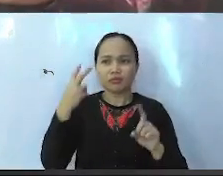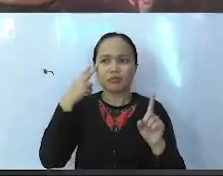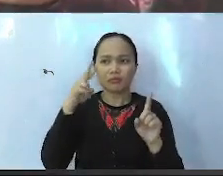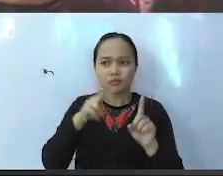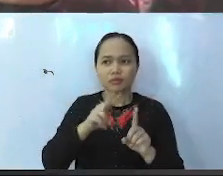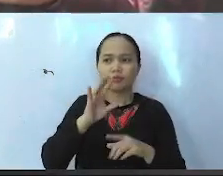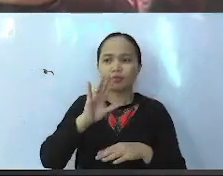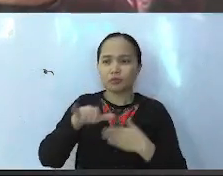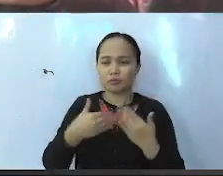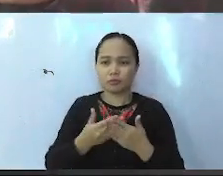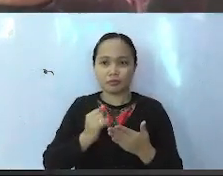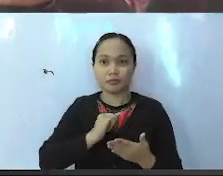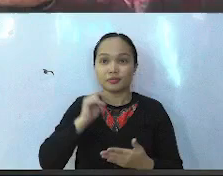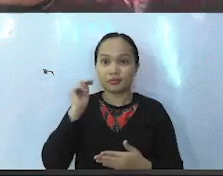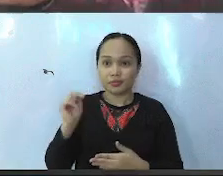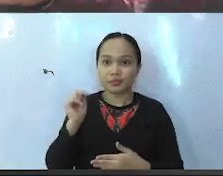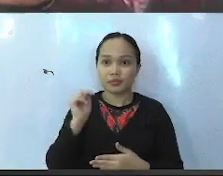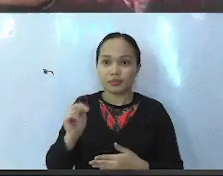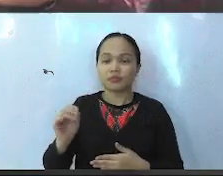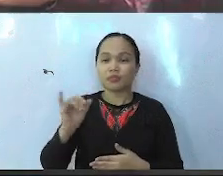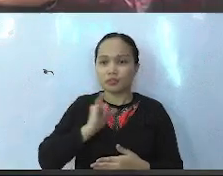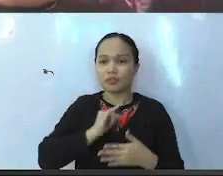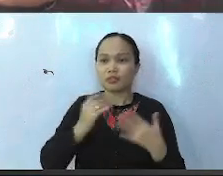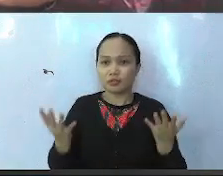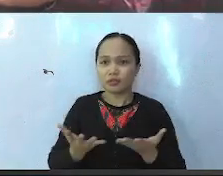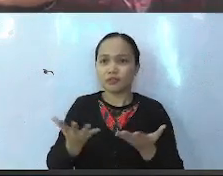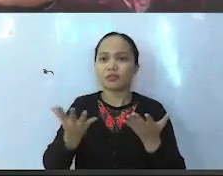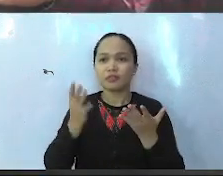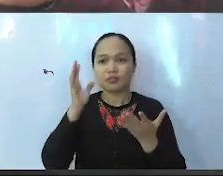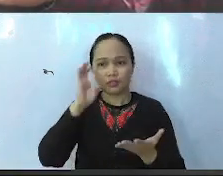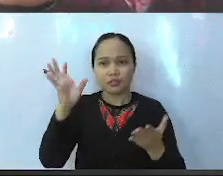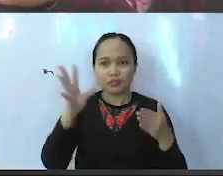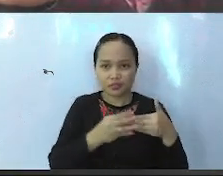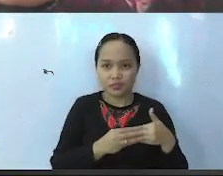he's all I need, and I'll go where he